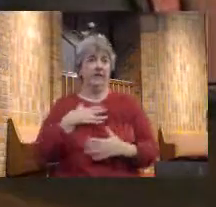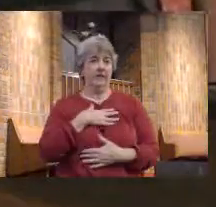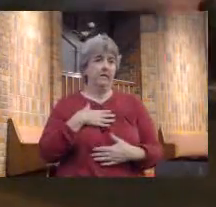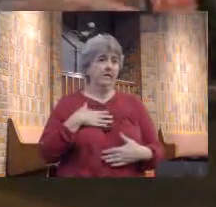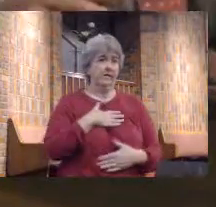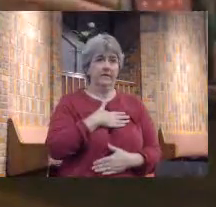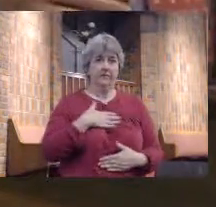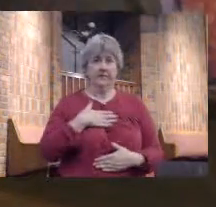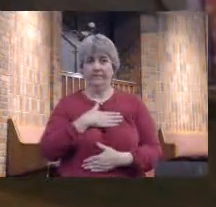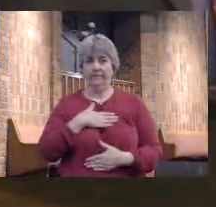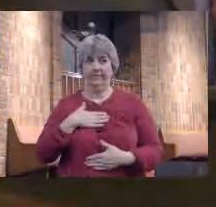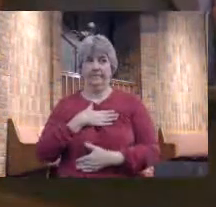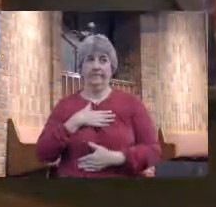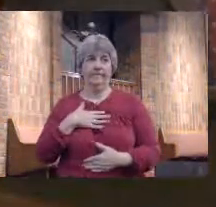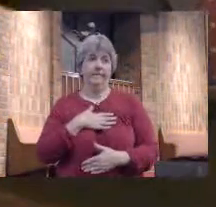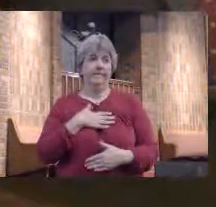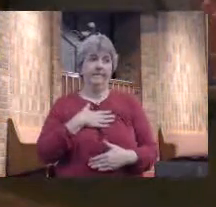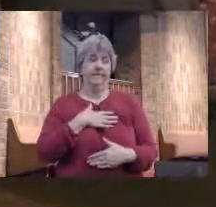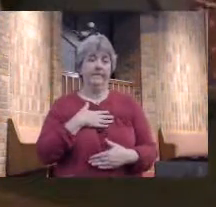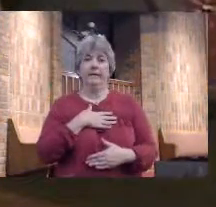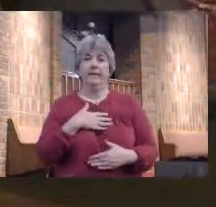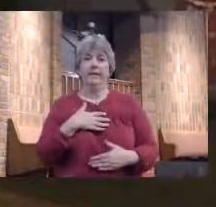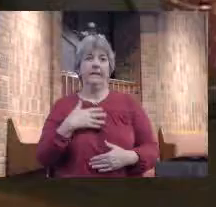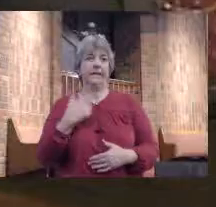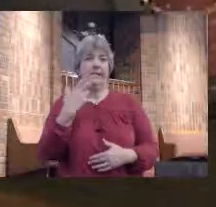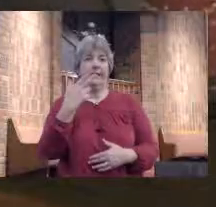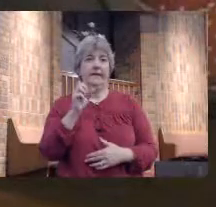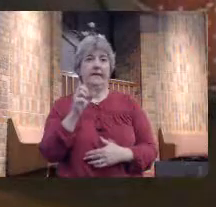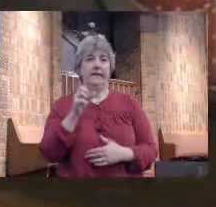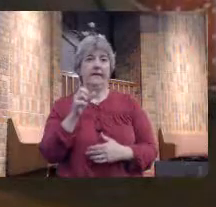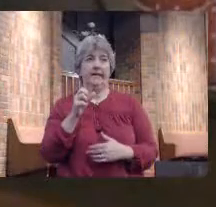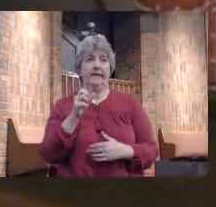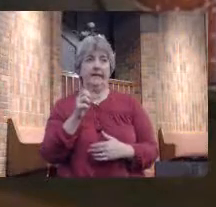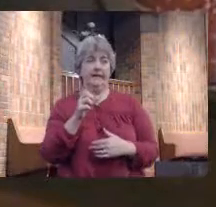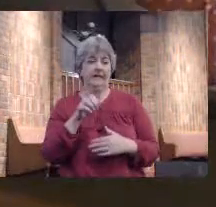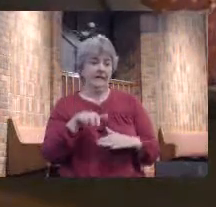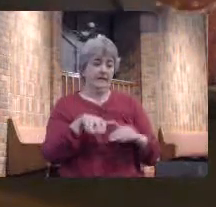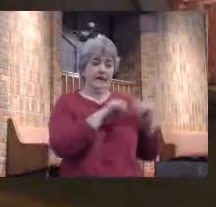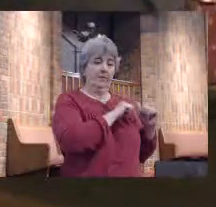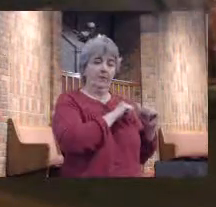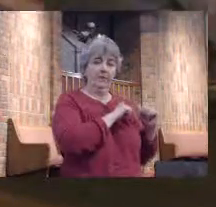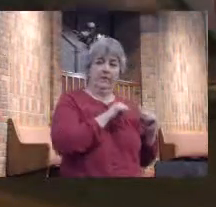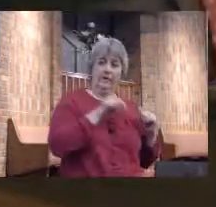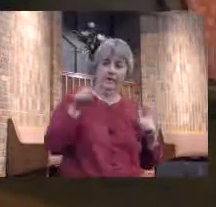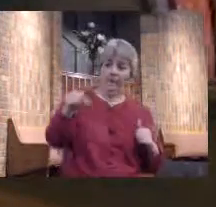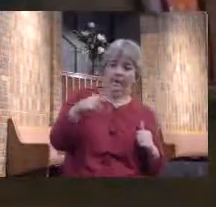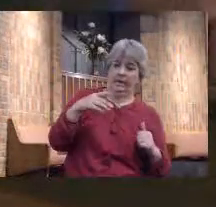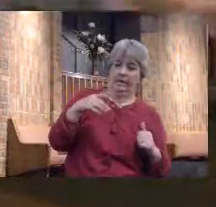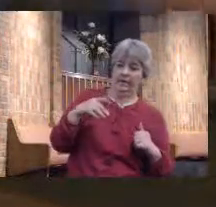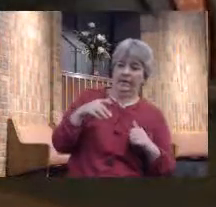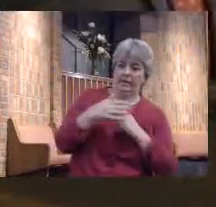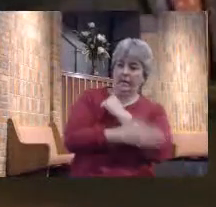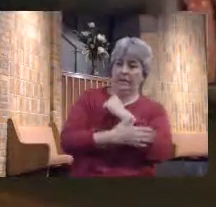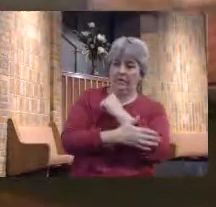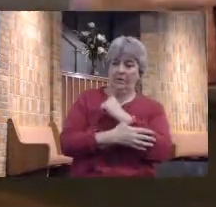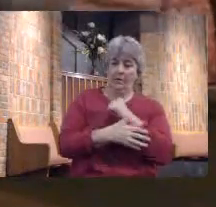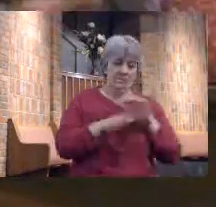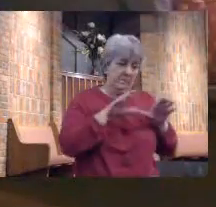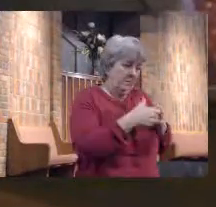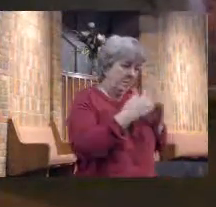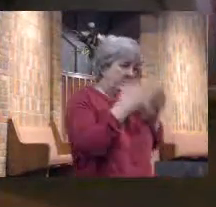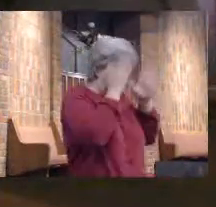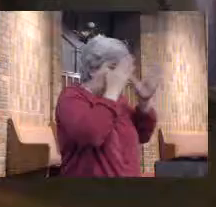living away from the foreigners, and he is trying to protect his family and provide some grain, some food for